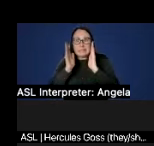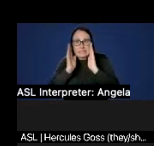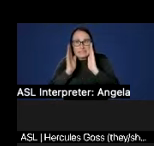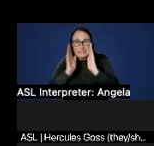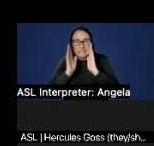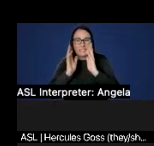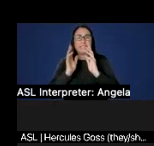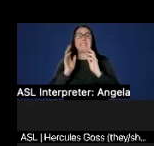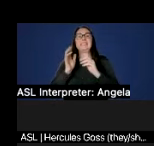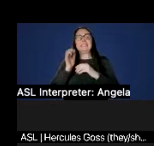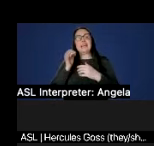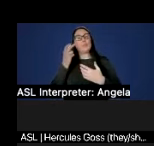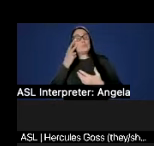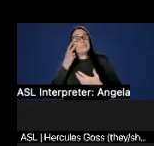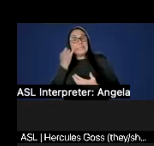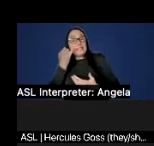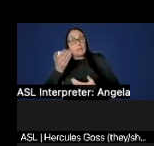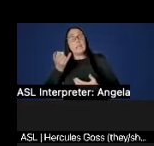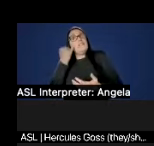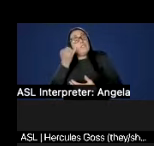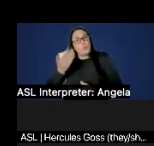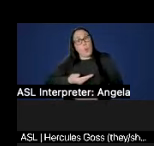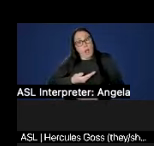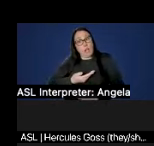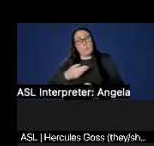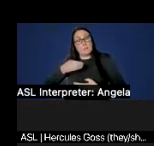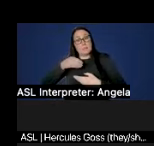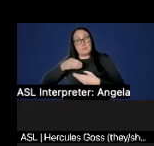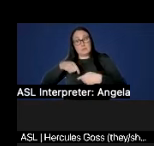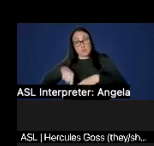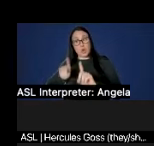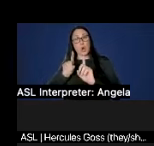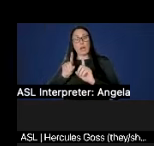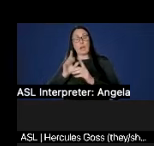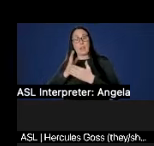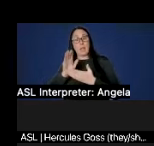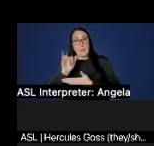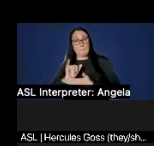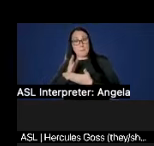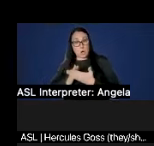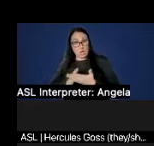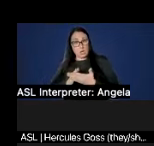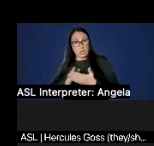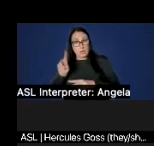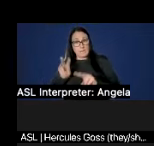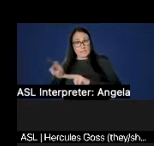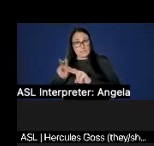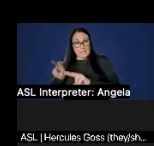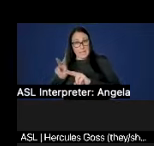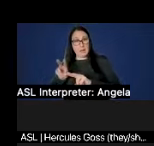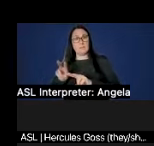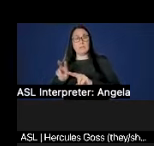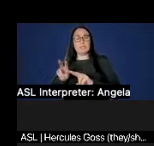welcomed in the room during the exam, to make sure that that informed consent is happening. So there's the consent for medical evaluation